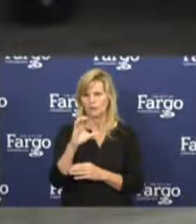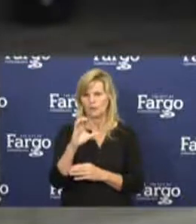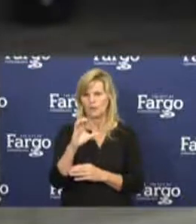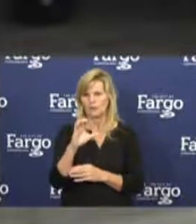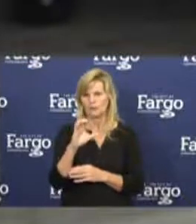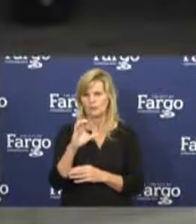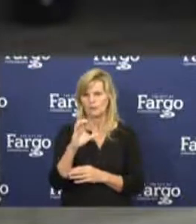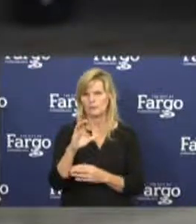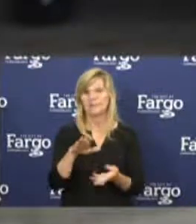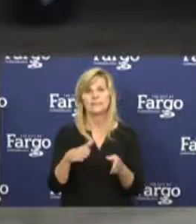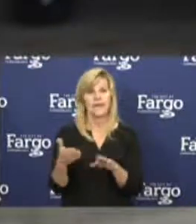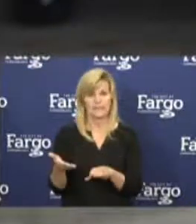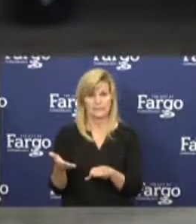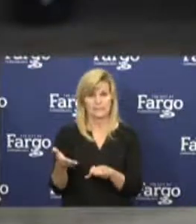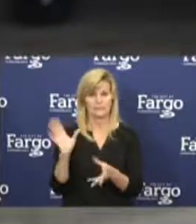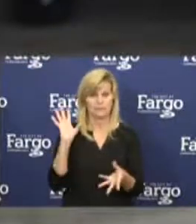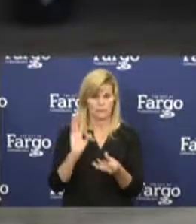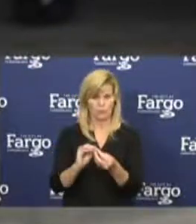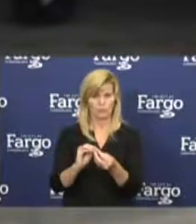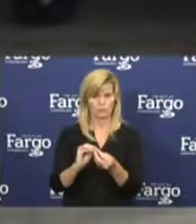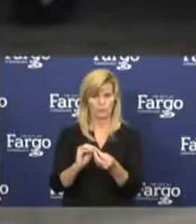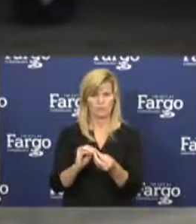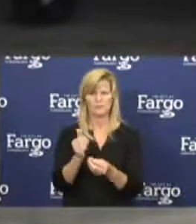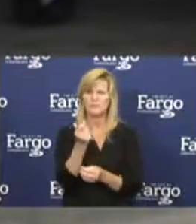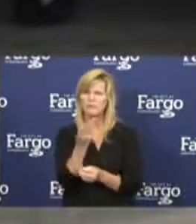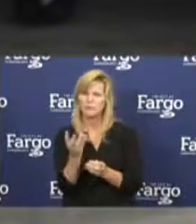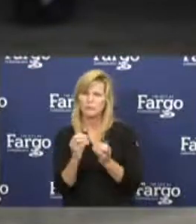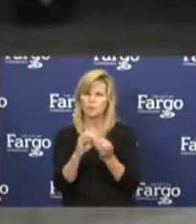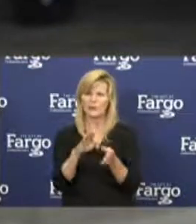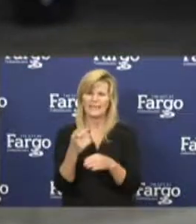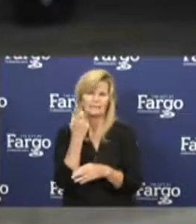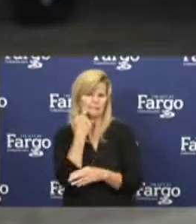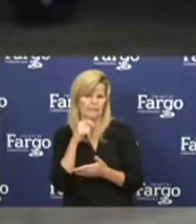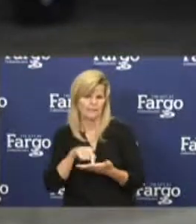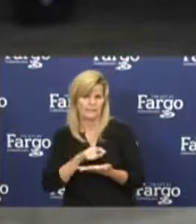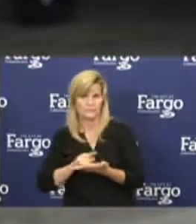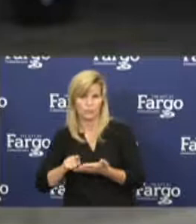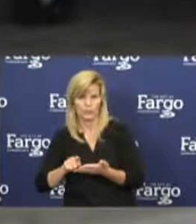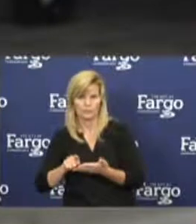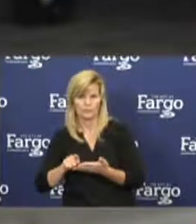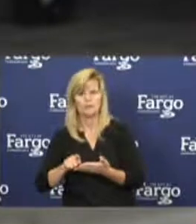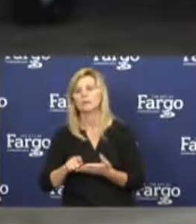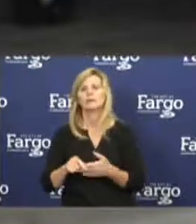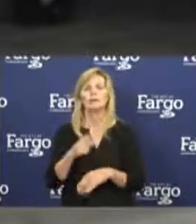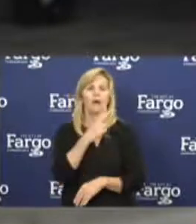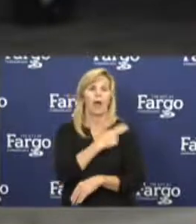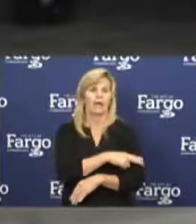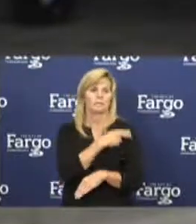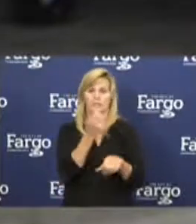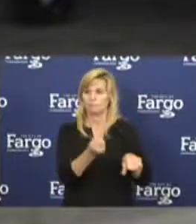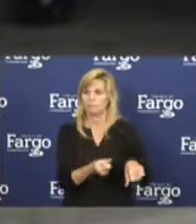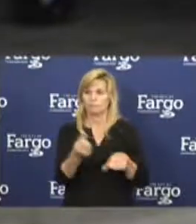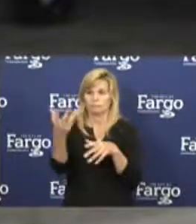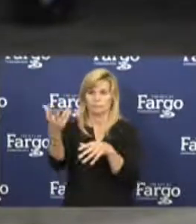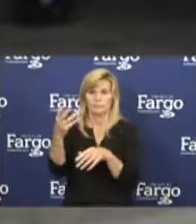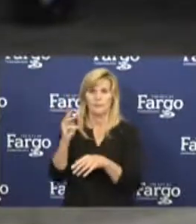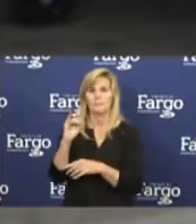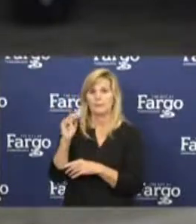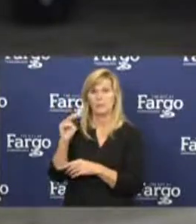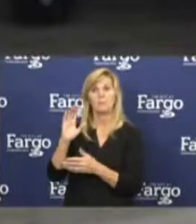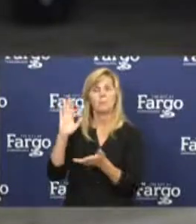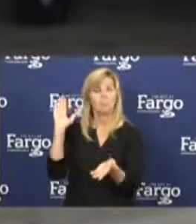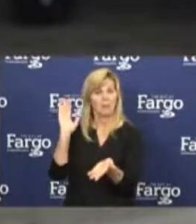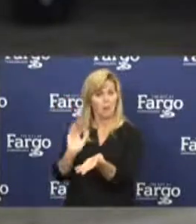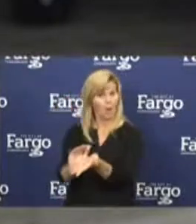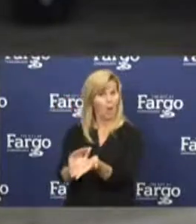deaths so far. There's been a few more deaths just this last week. The hospitalizations in Minnesota are low, so